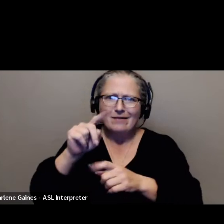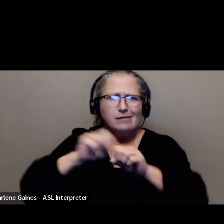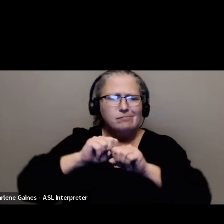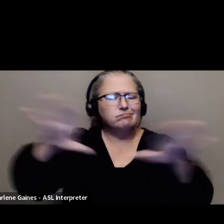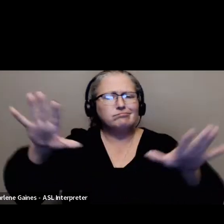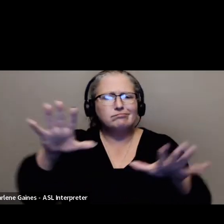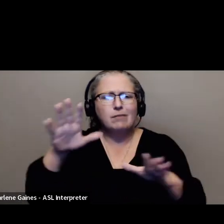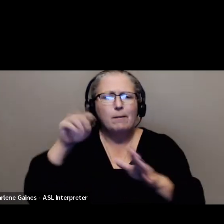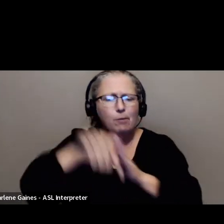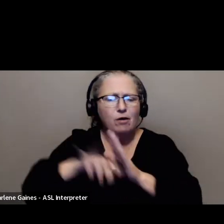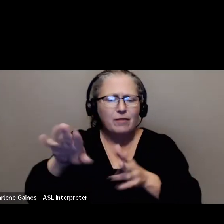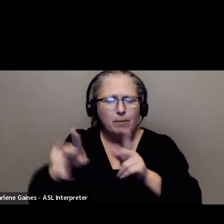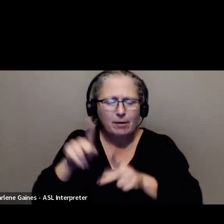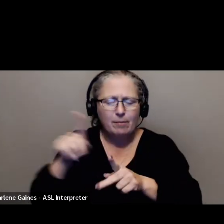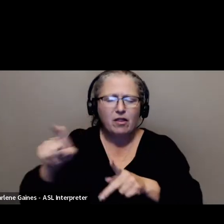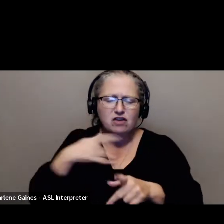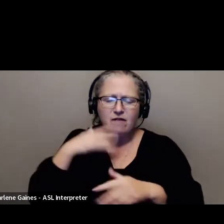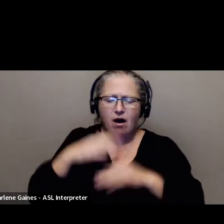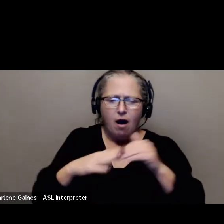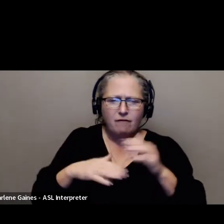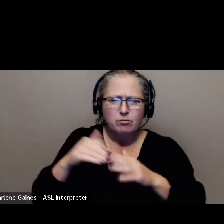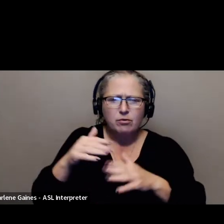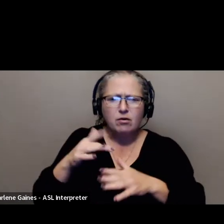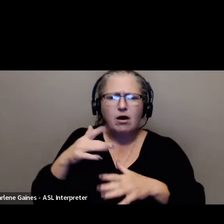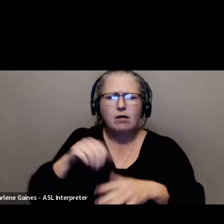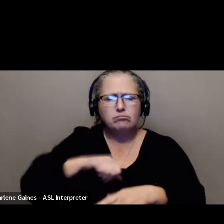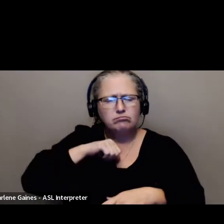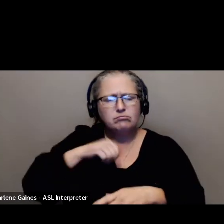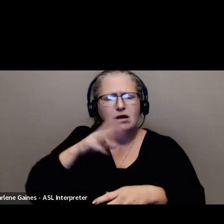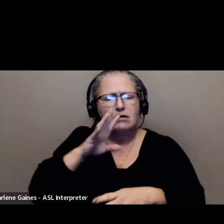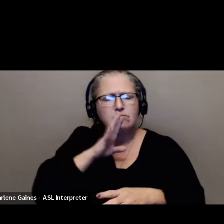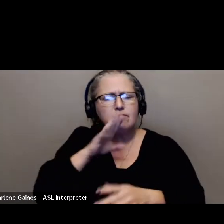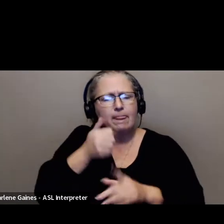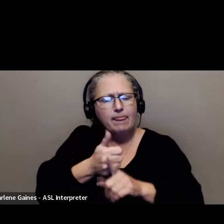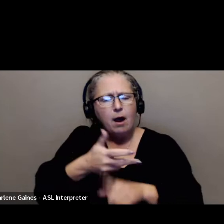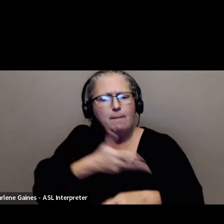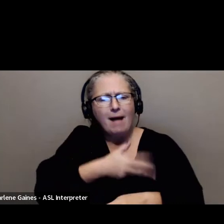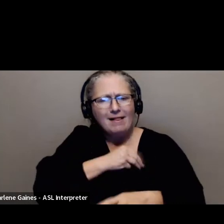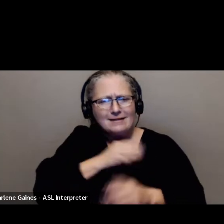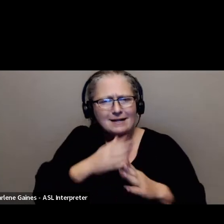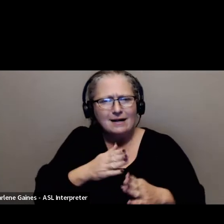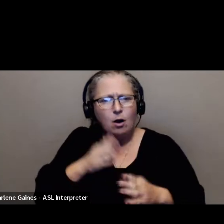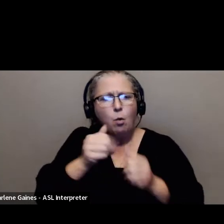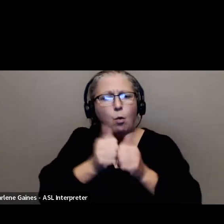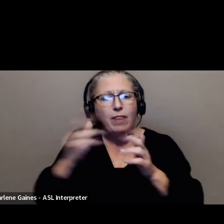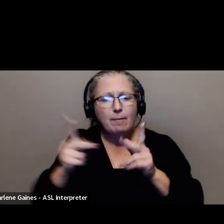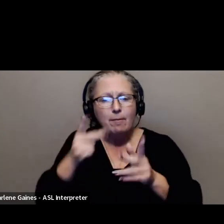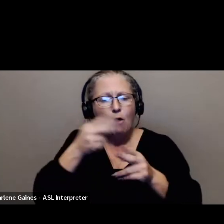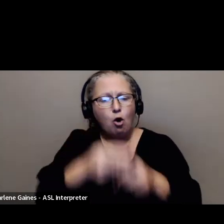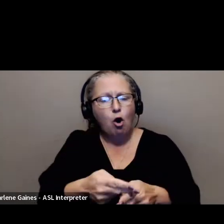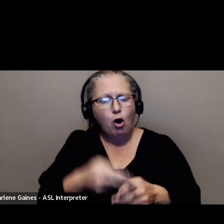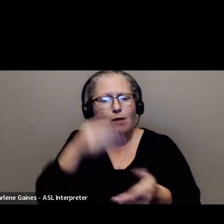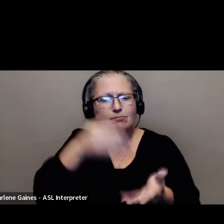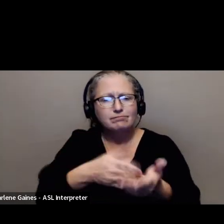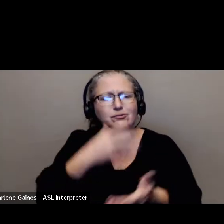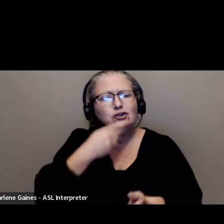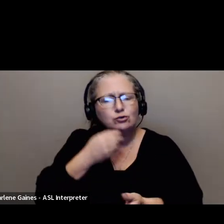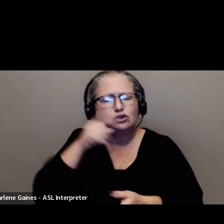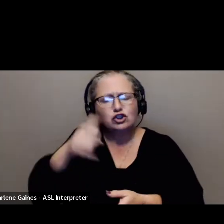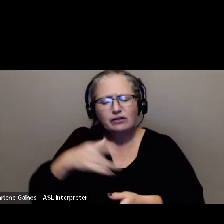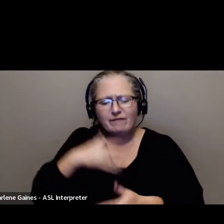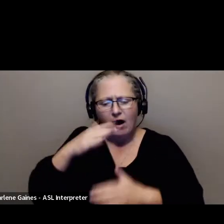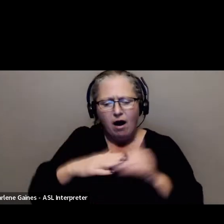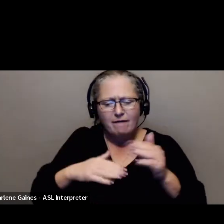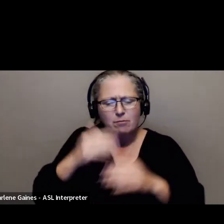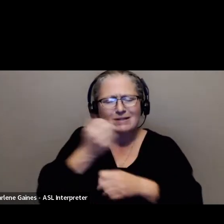be comfortable and proud to say they're Palestinian without people calling them anti-Semitic. They should feel comfortable and safe to